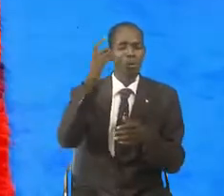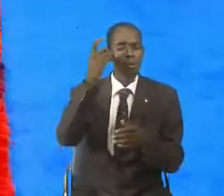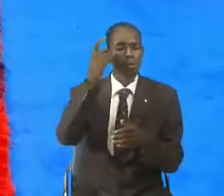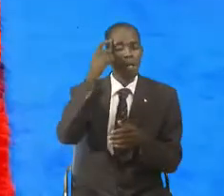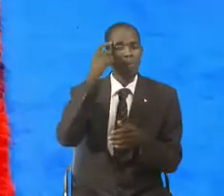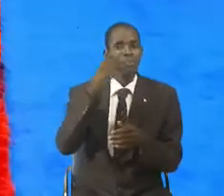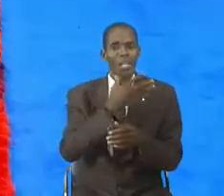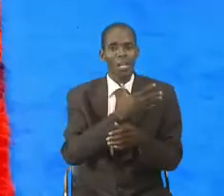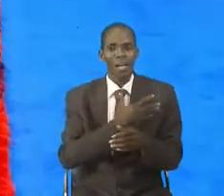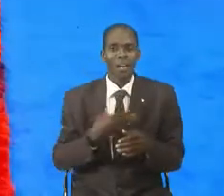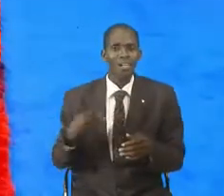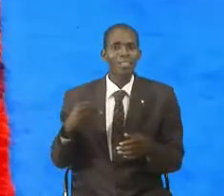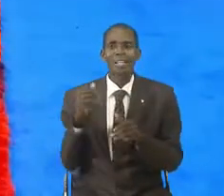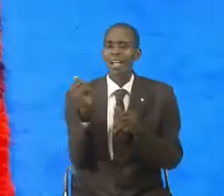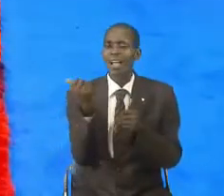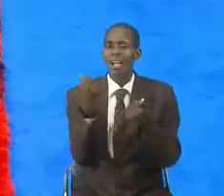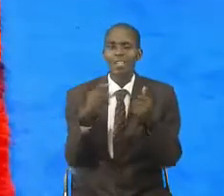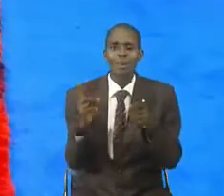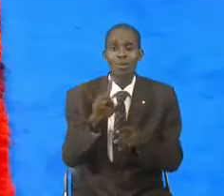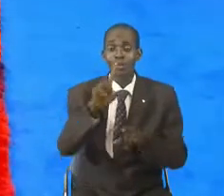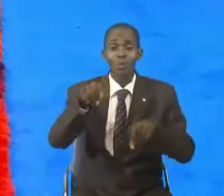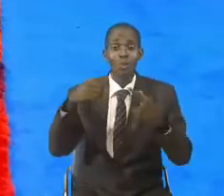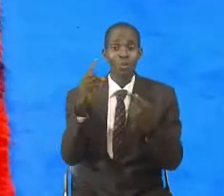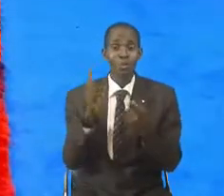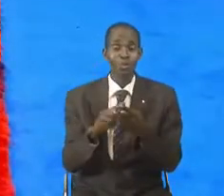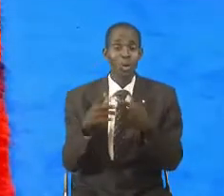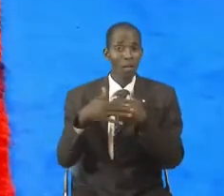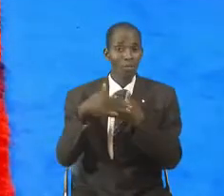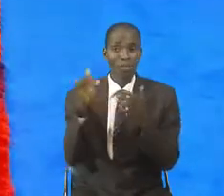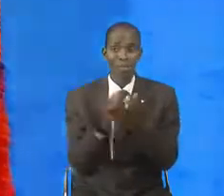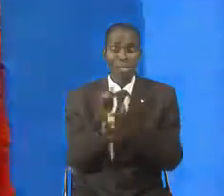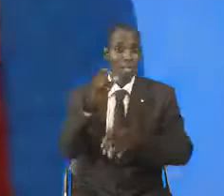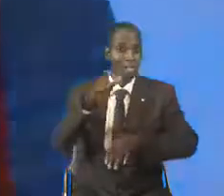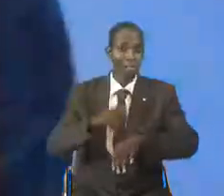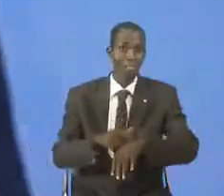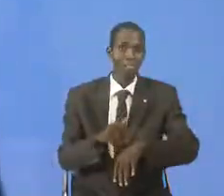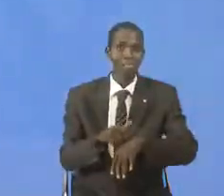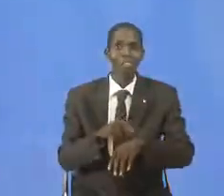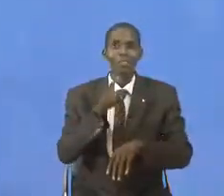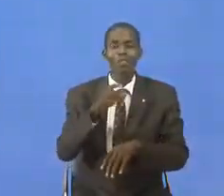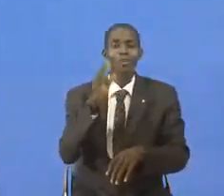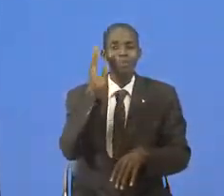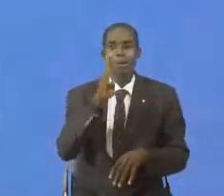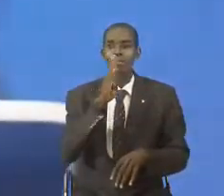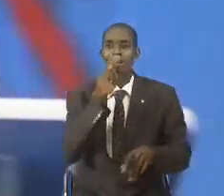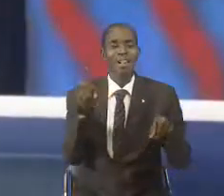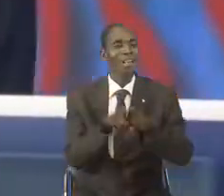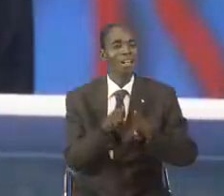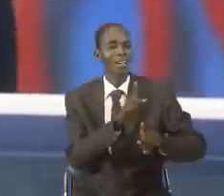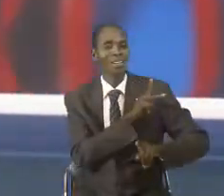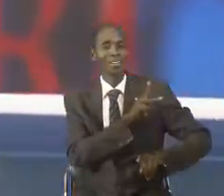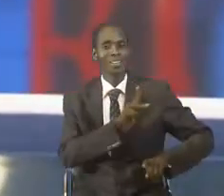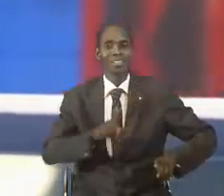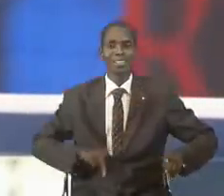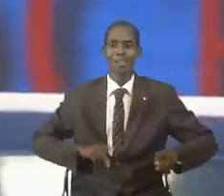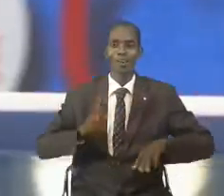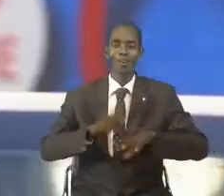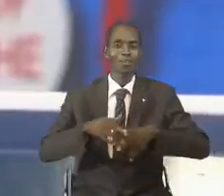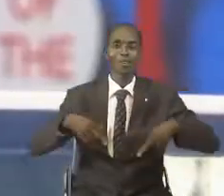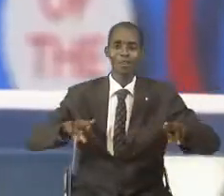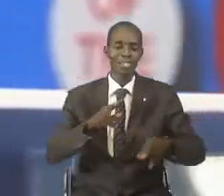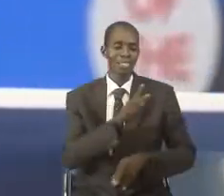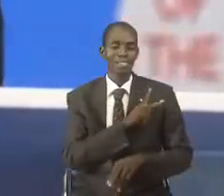your brain. You'll strike your brain like this and shake your brain, and anywhere you go after that